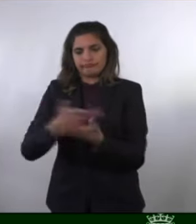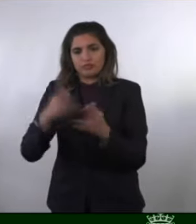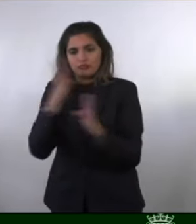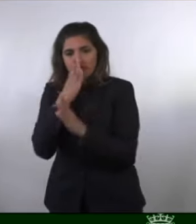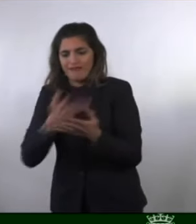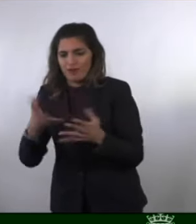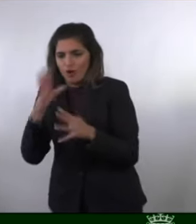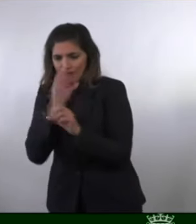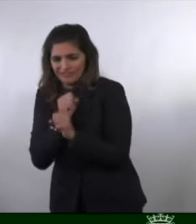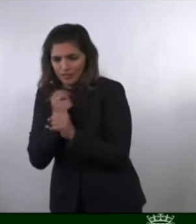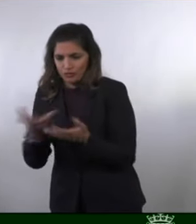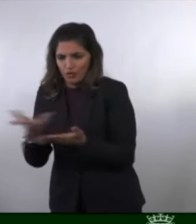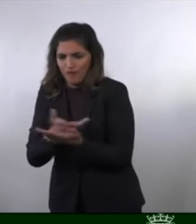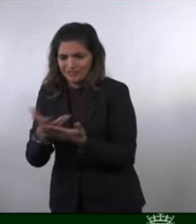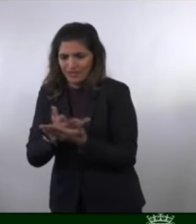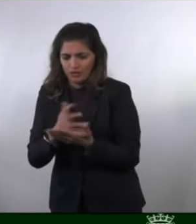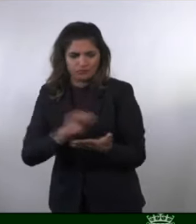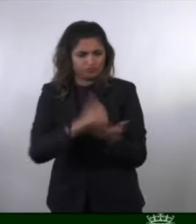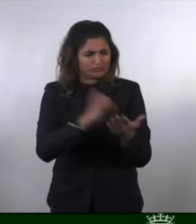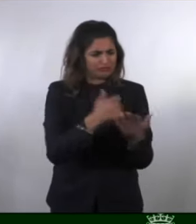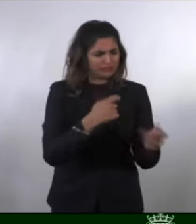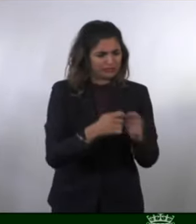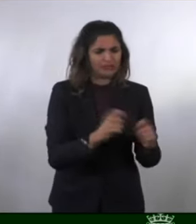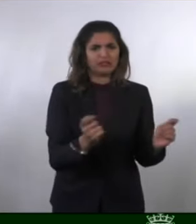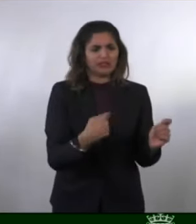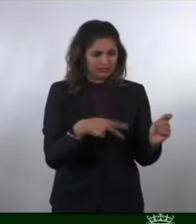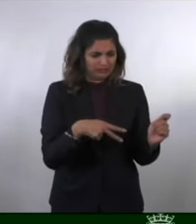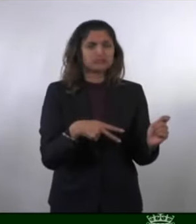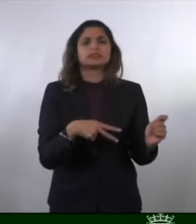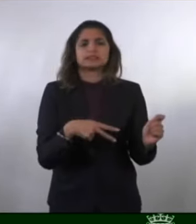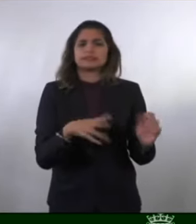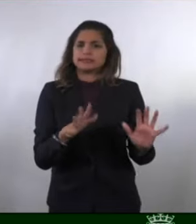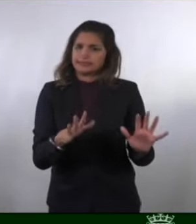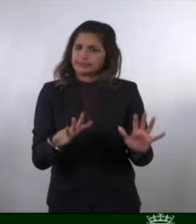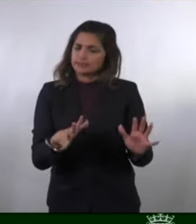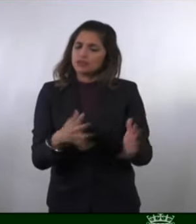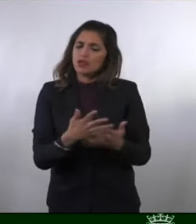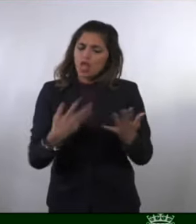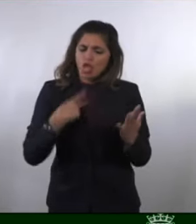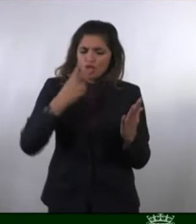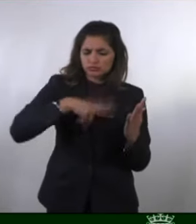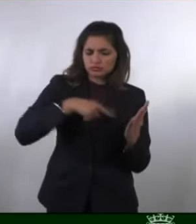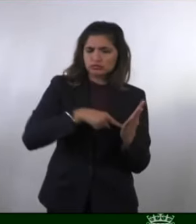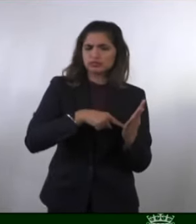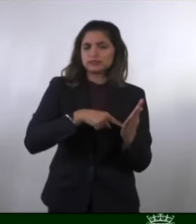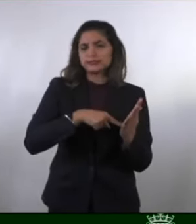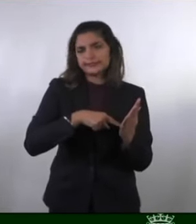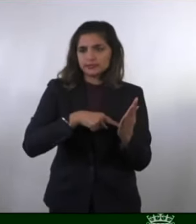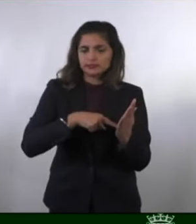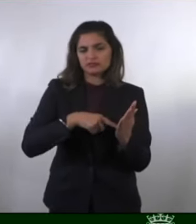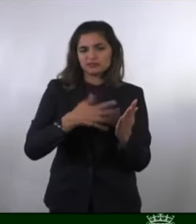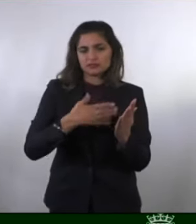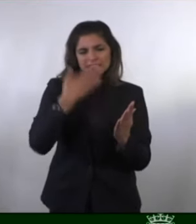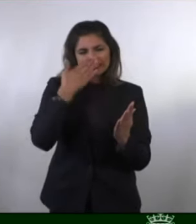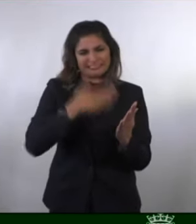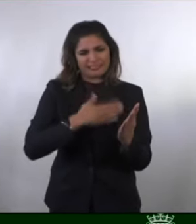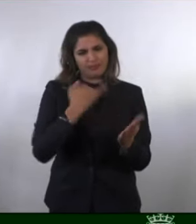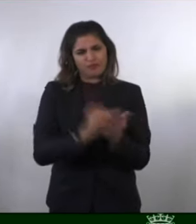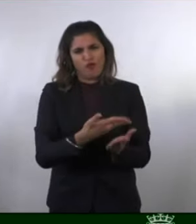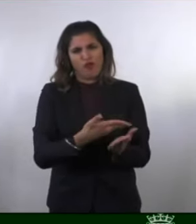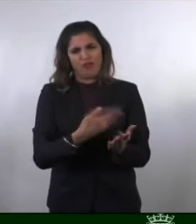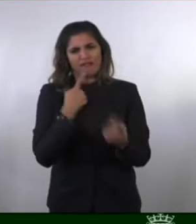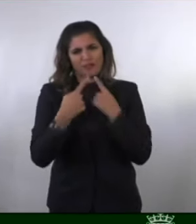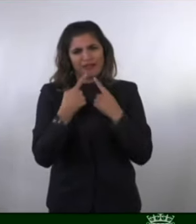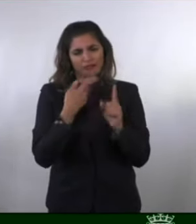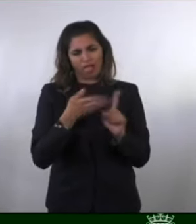confidential discussions in the papers. I must say a lot of the stuff I've read seems to me to be very wide of the mark.